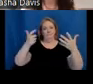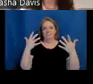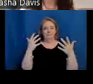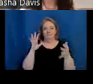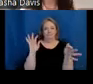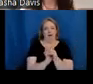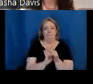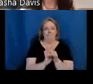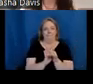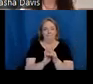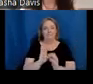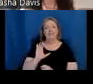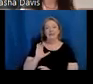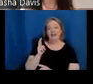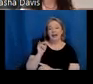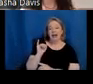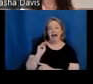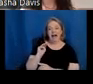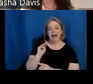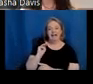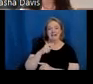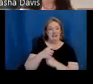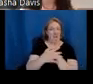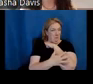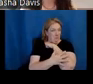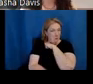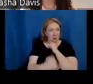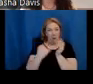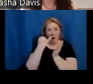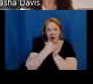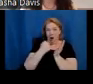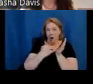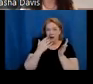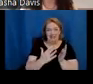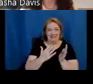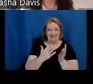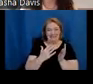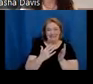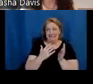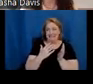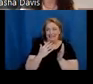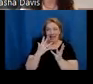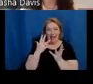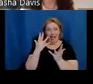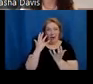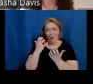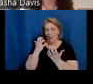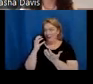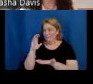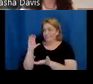However, Chaim Gross was an impoverished artist and was not really in a position to